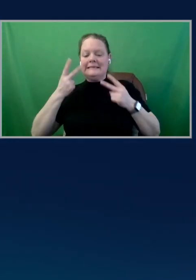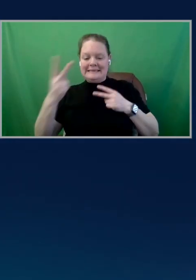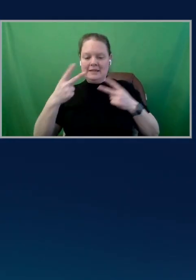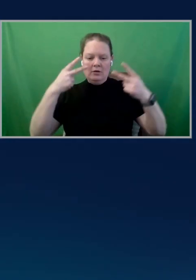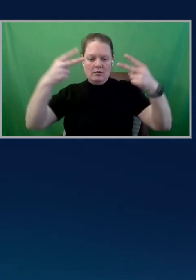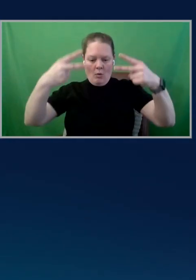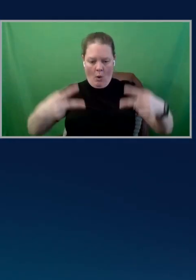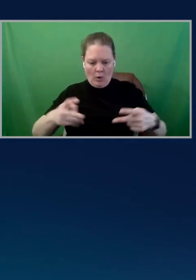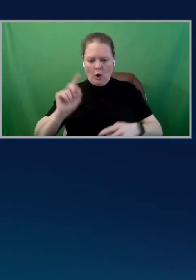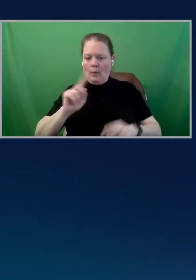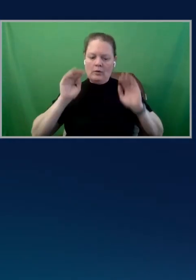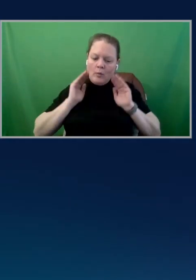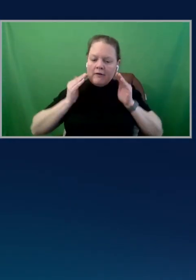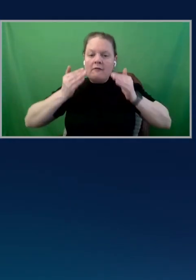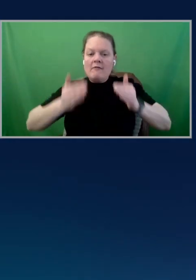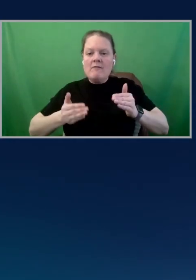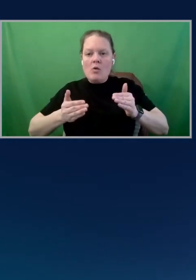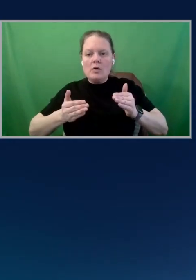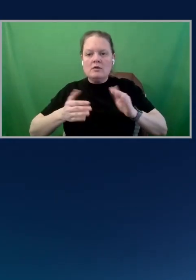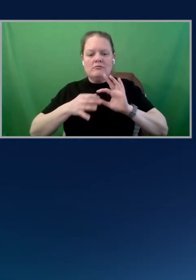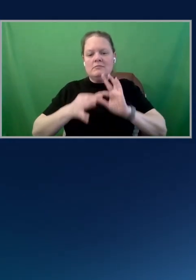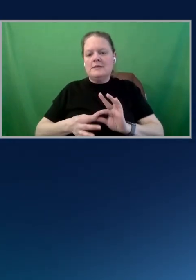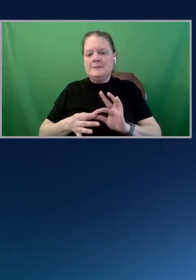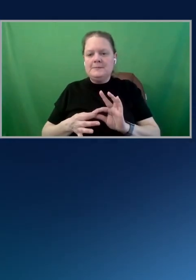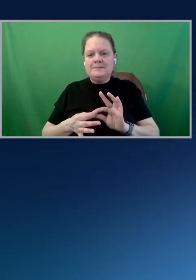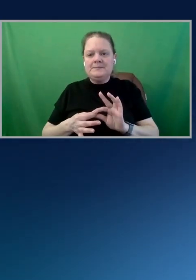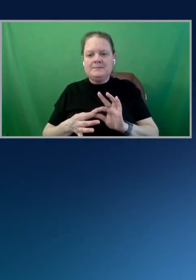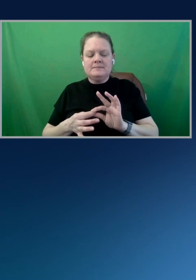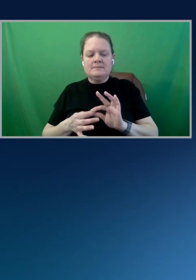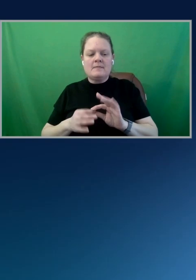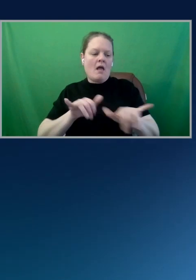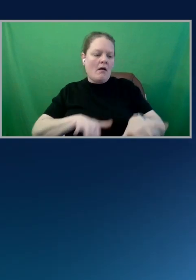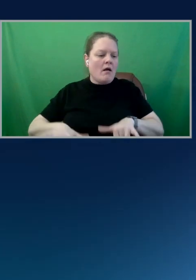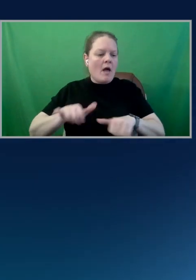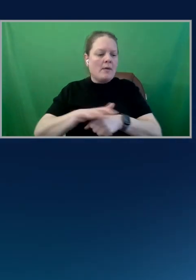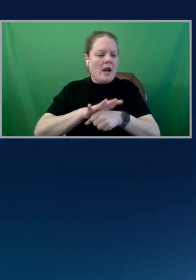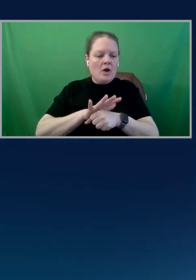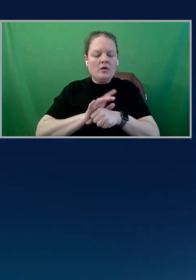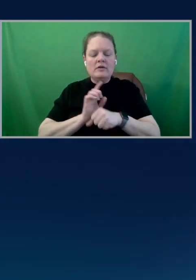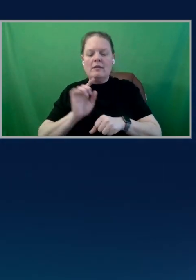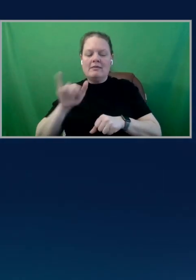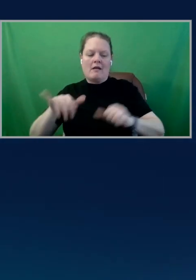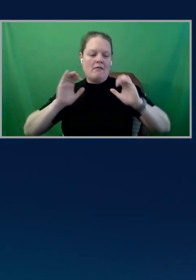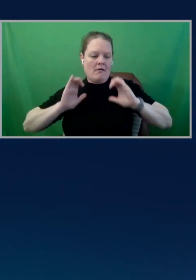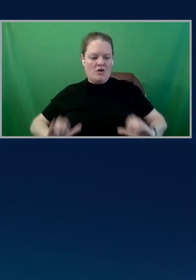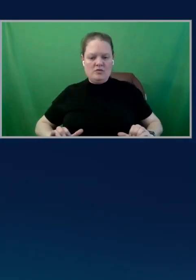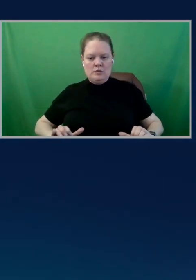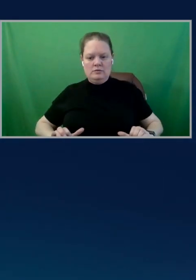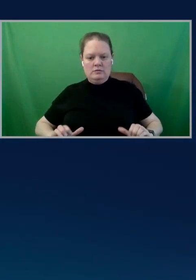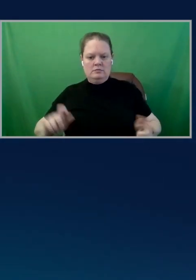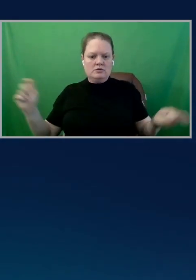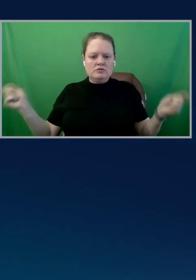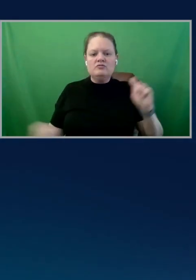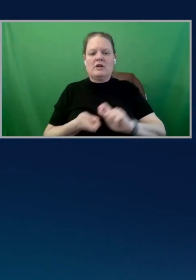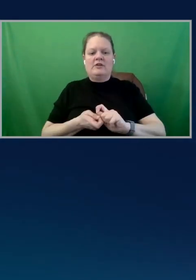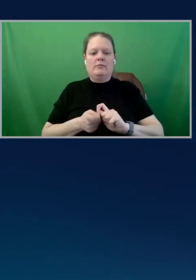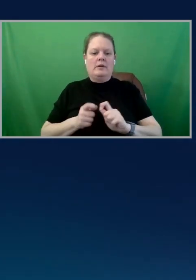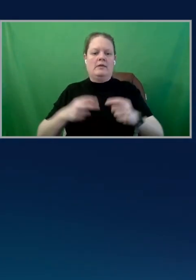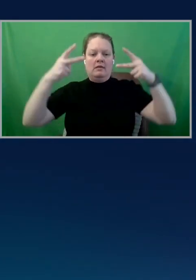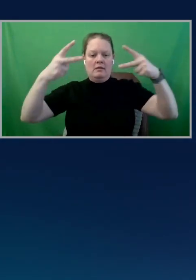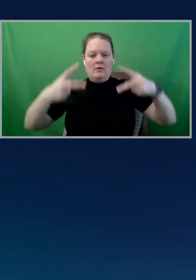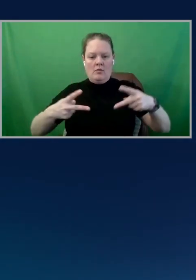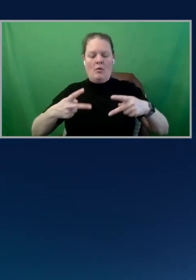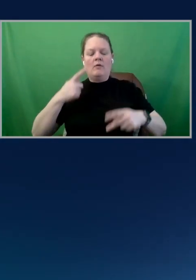in terms of, common areas you see customers transforming their code in a .NET framework